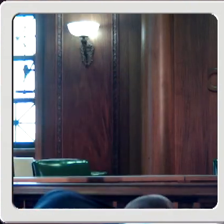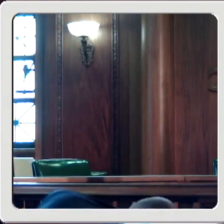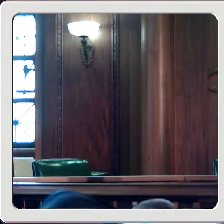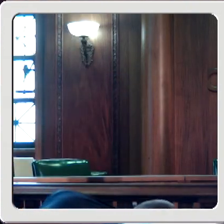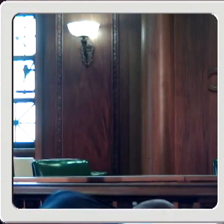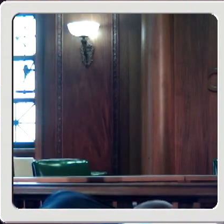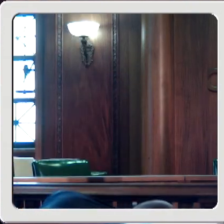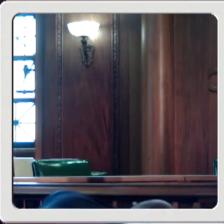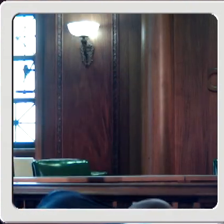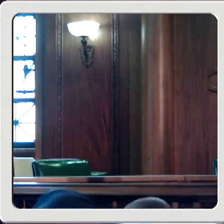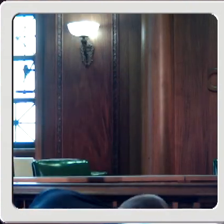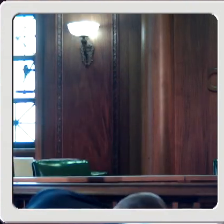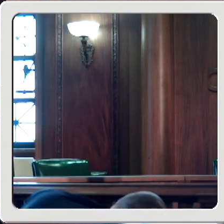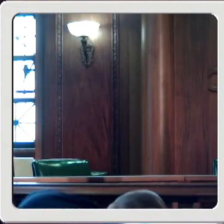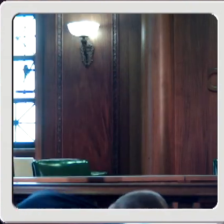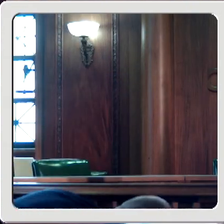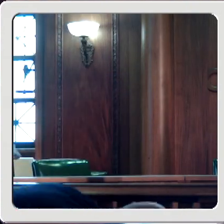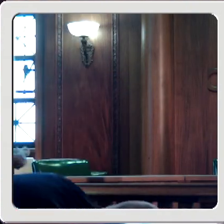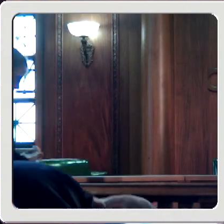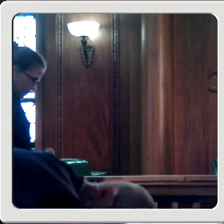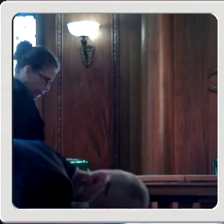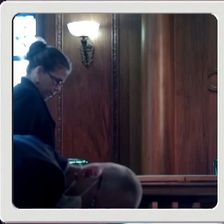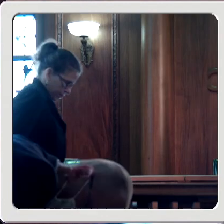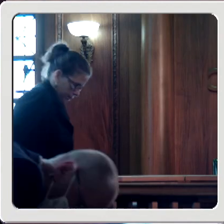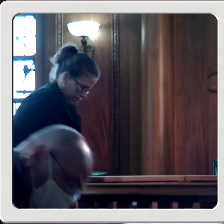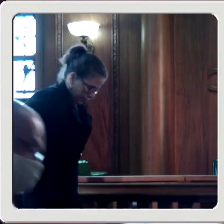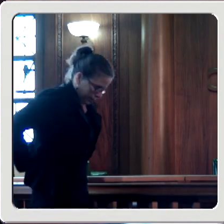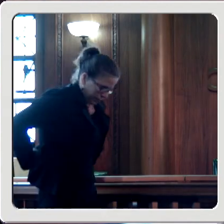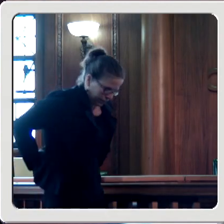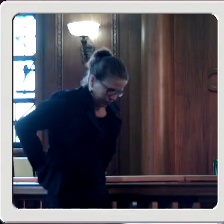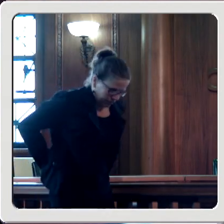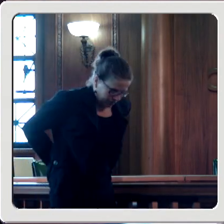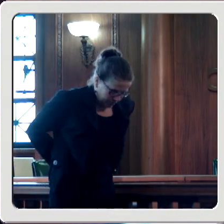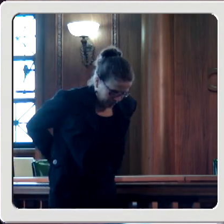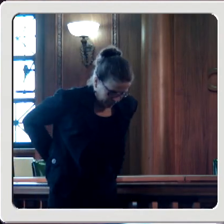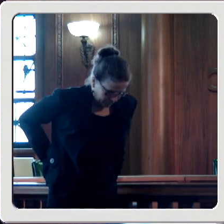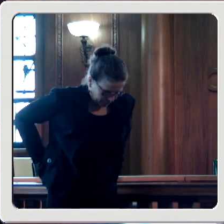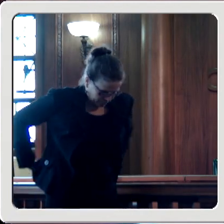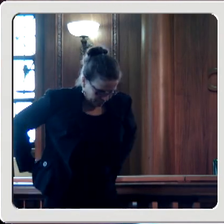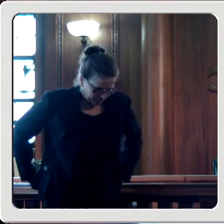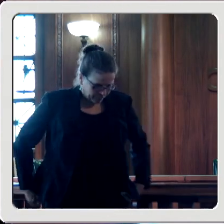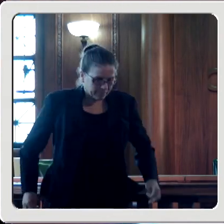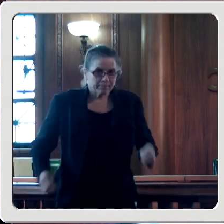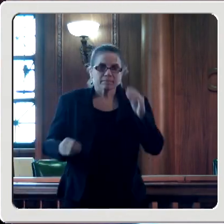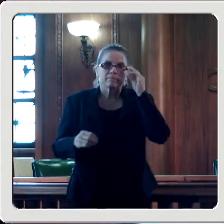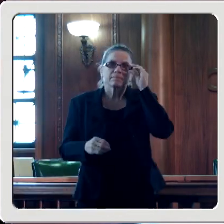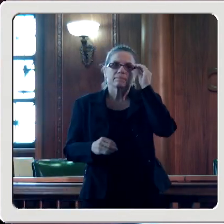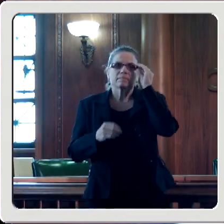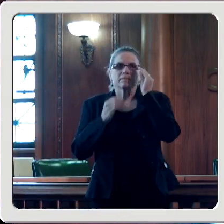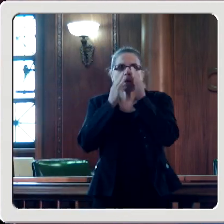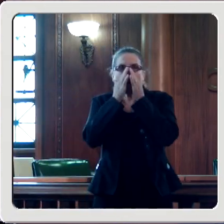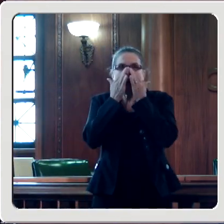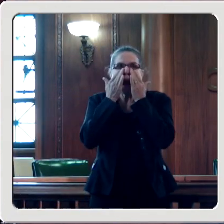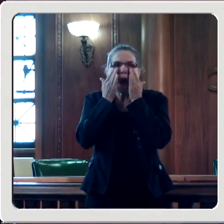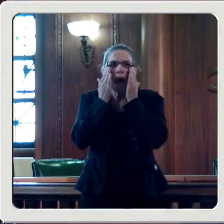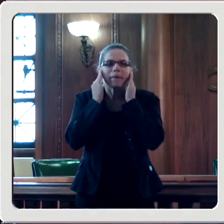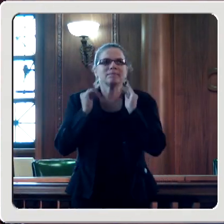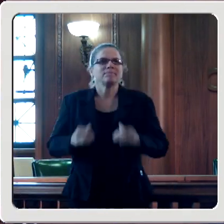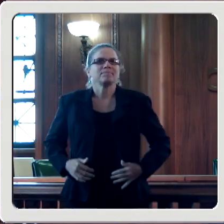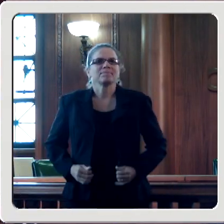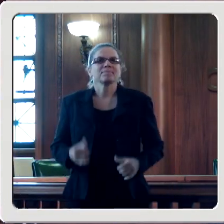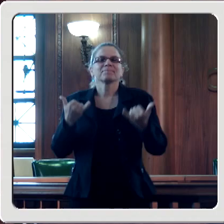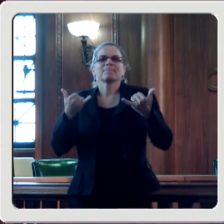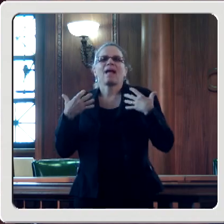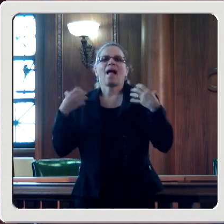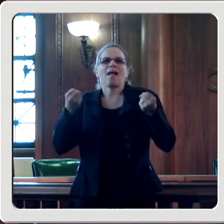Thank you, everybody. Now I'm going to bring up the Commissioner of Health and Human Services, Helen Carlton-Harris. Again, has done